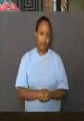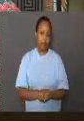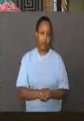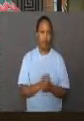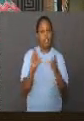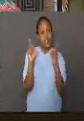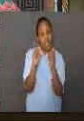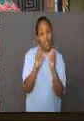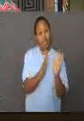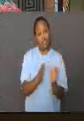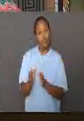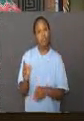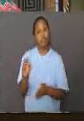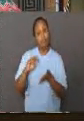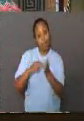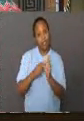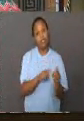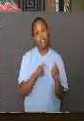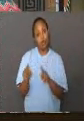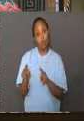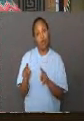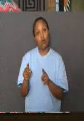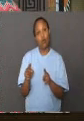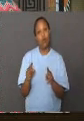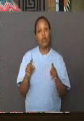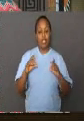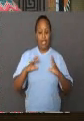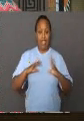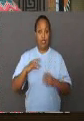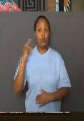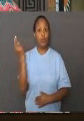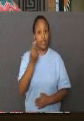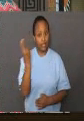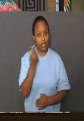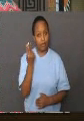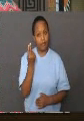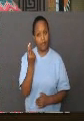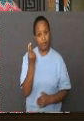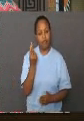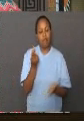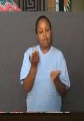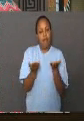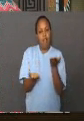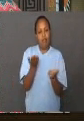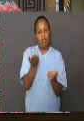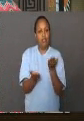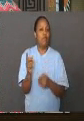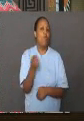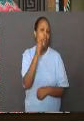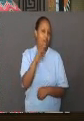fair arrangement means that the benefit of relaxation is balanced by